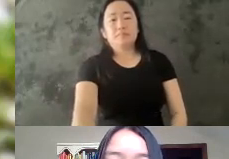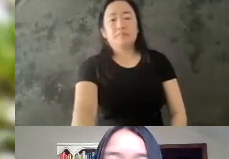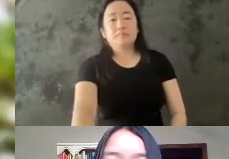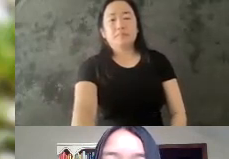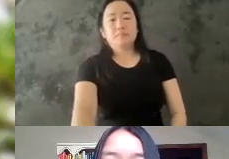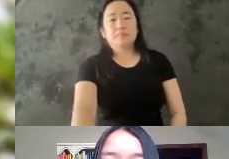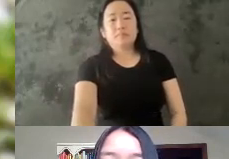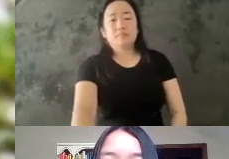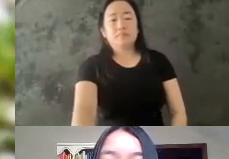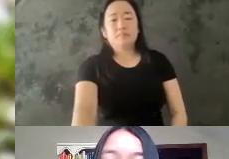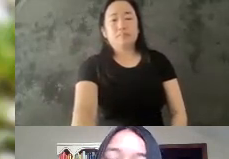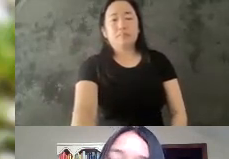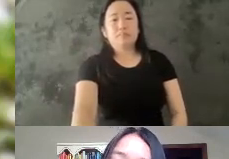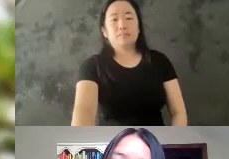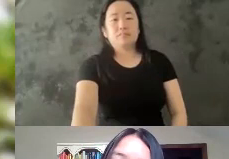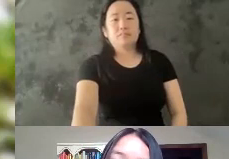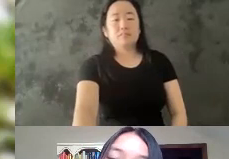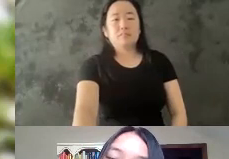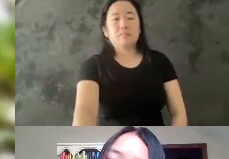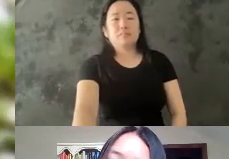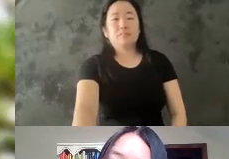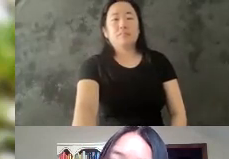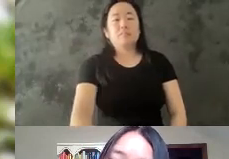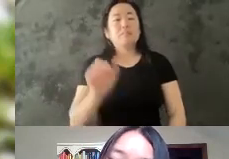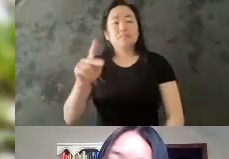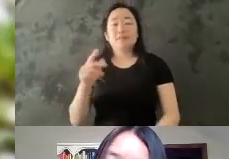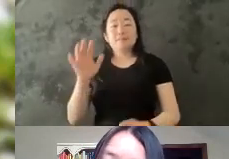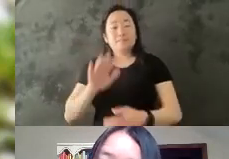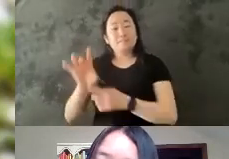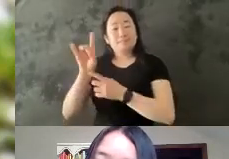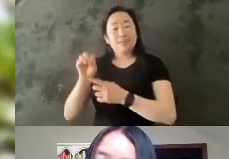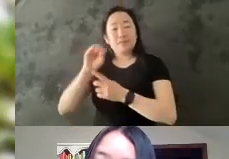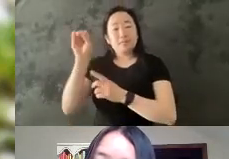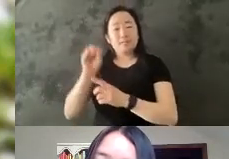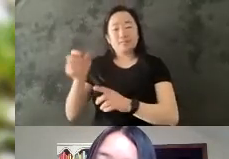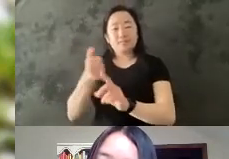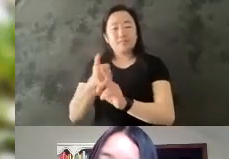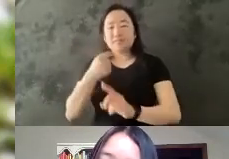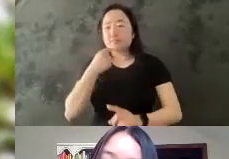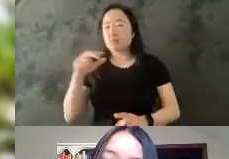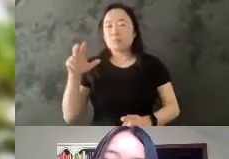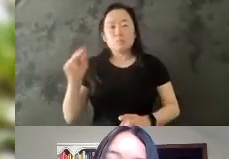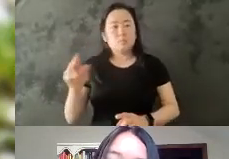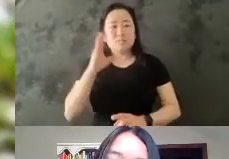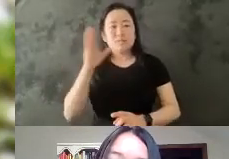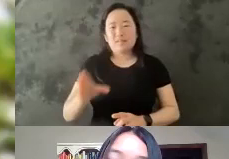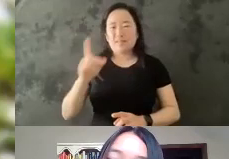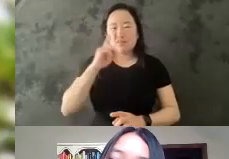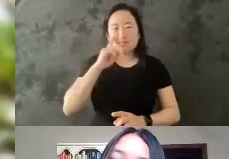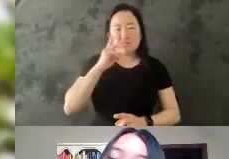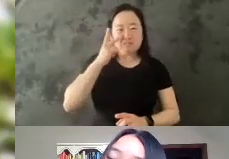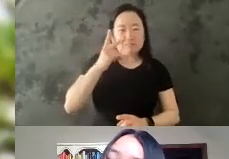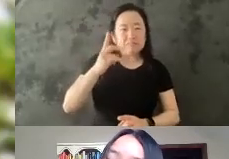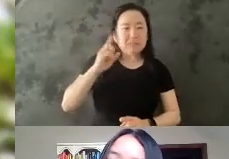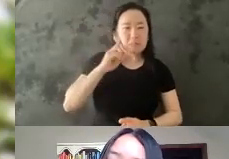So it looks like 80% said no, they have not heard of the term healing-centered engagement, and